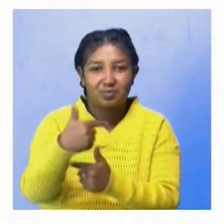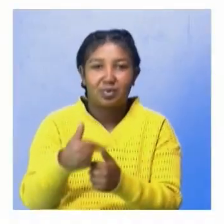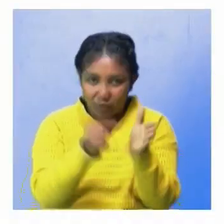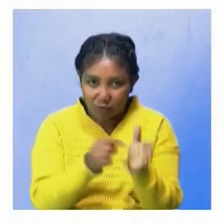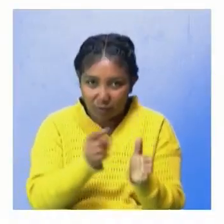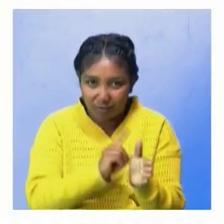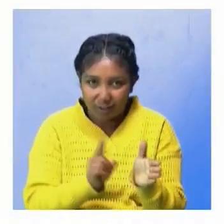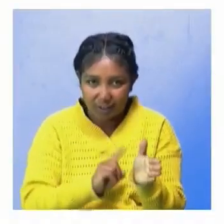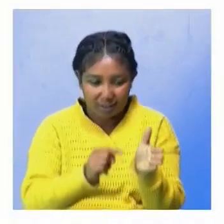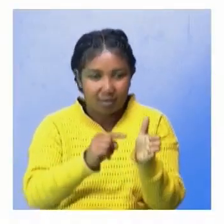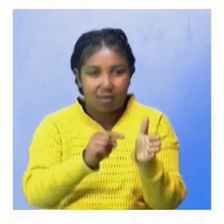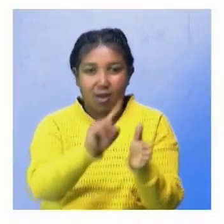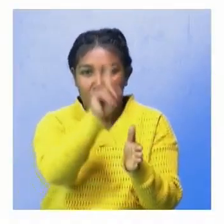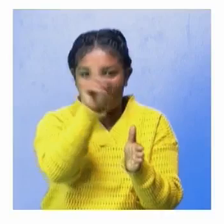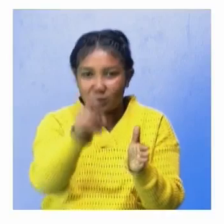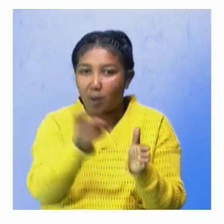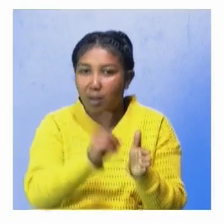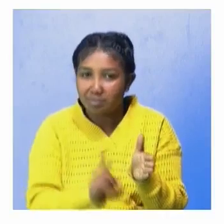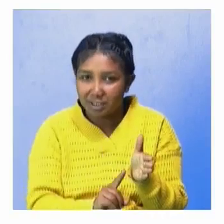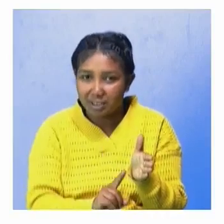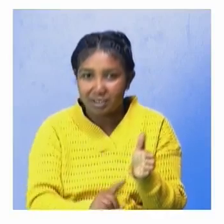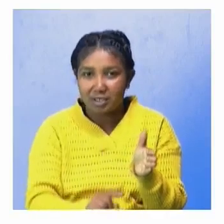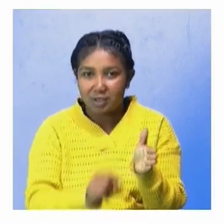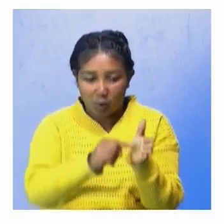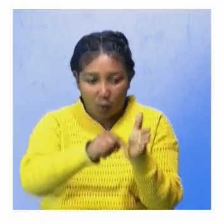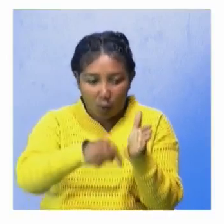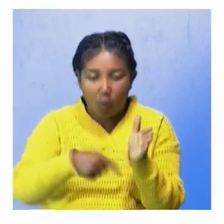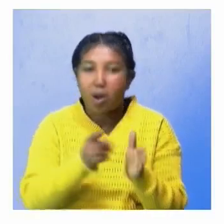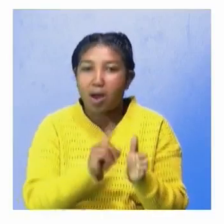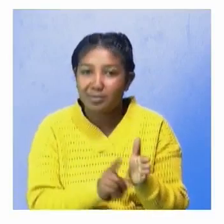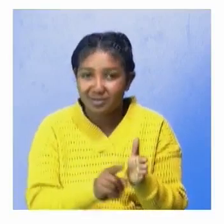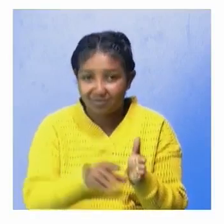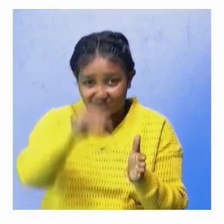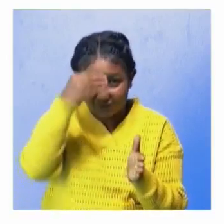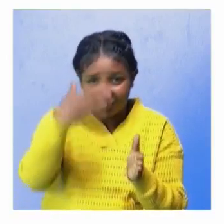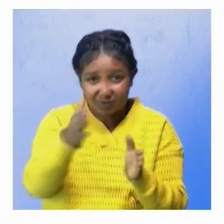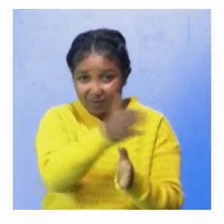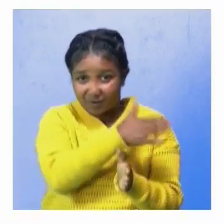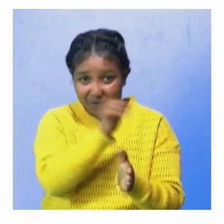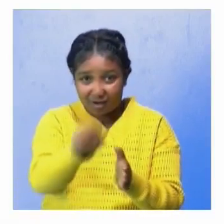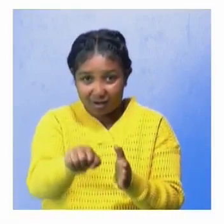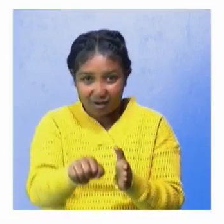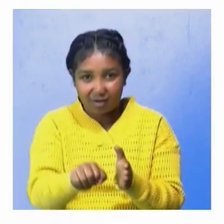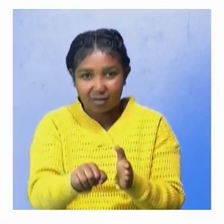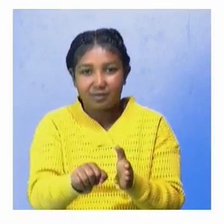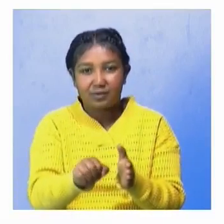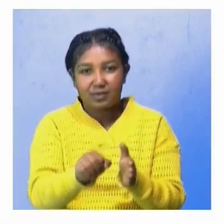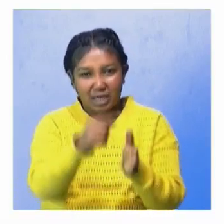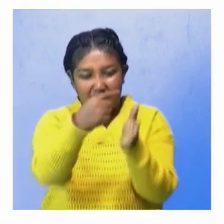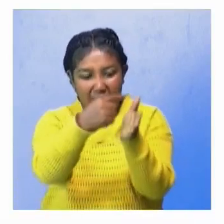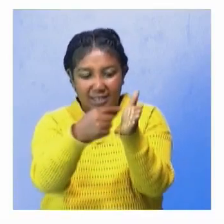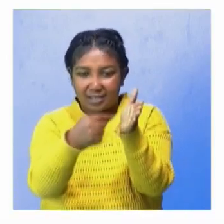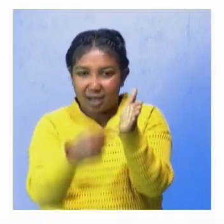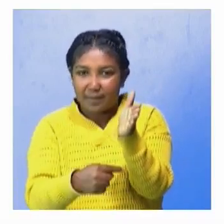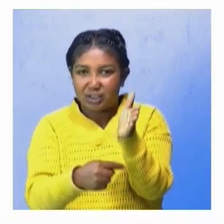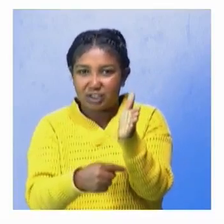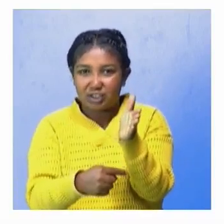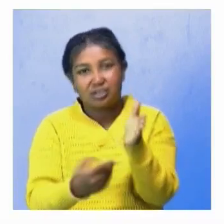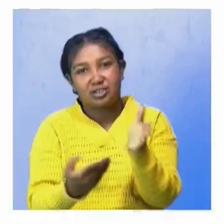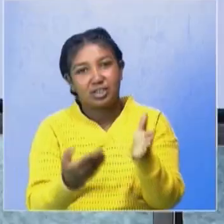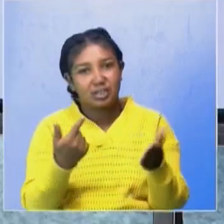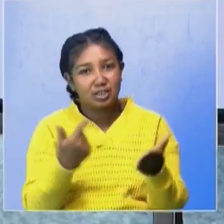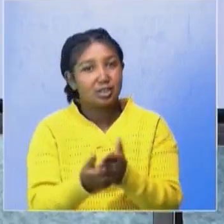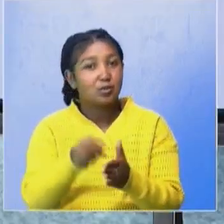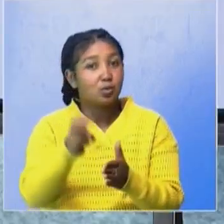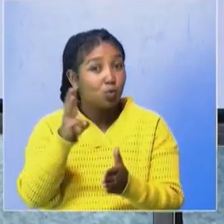stop, question mark, and also comma, and also exclamation markers.